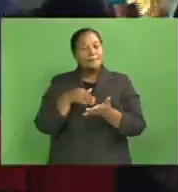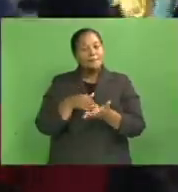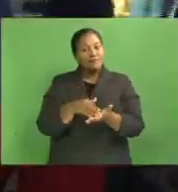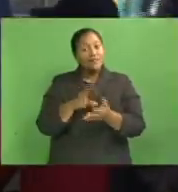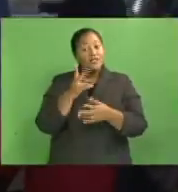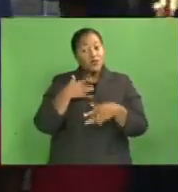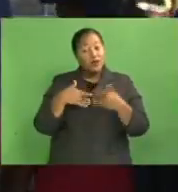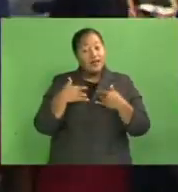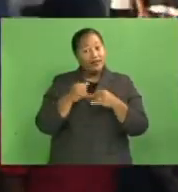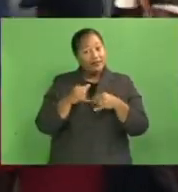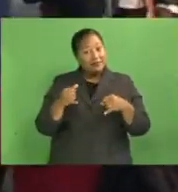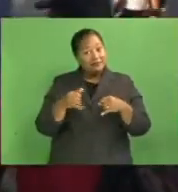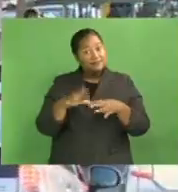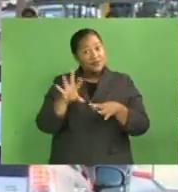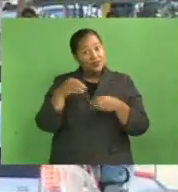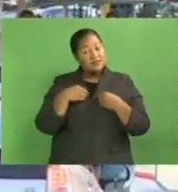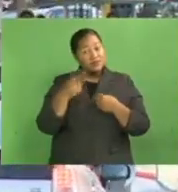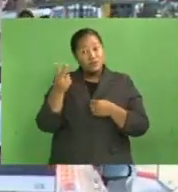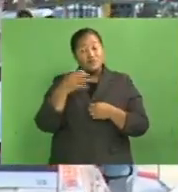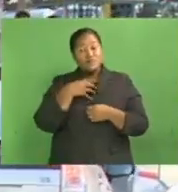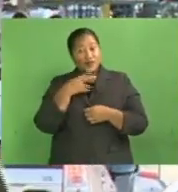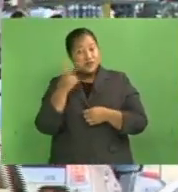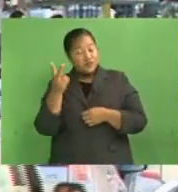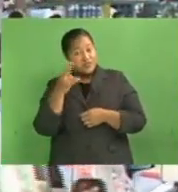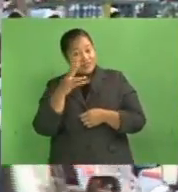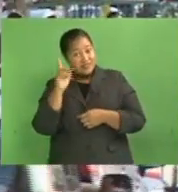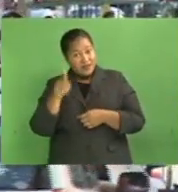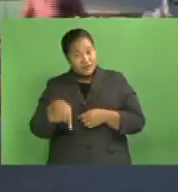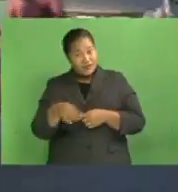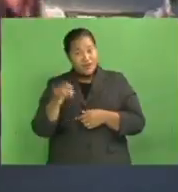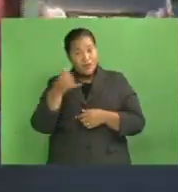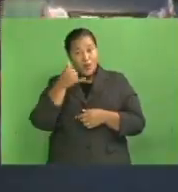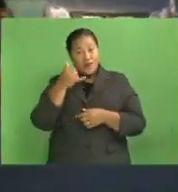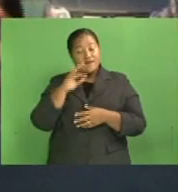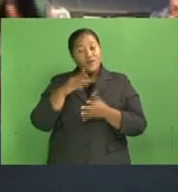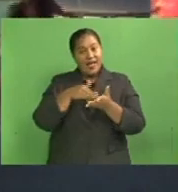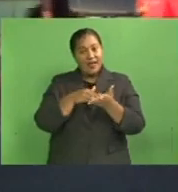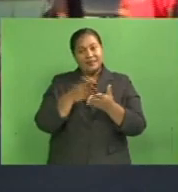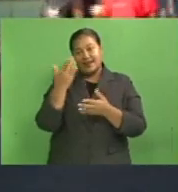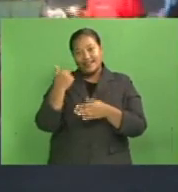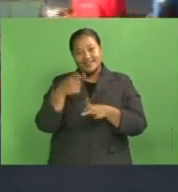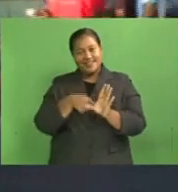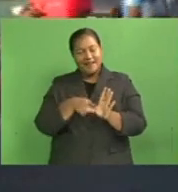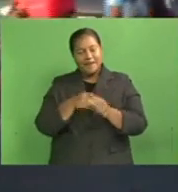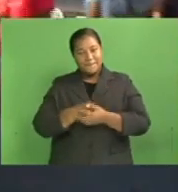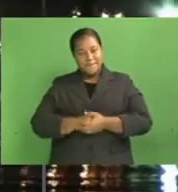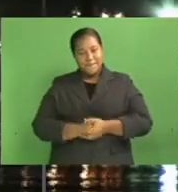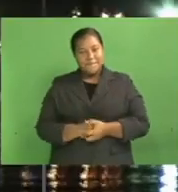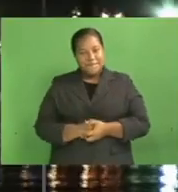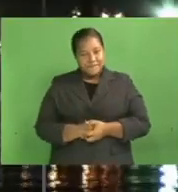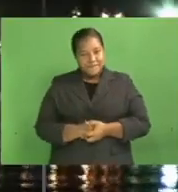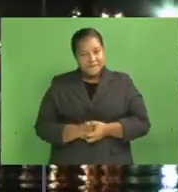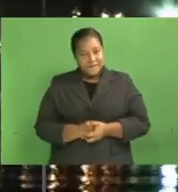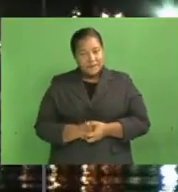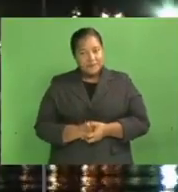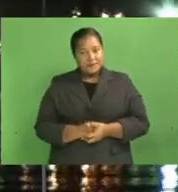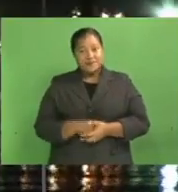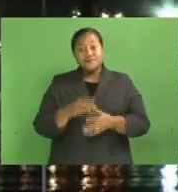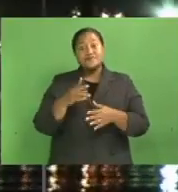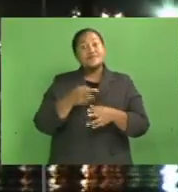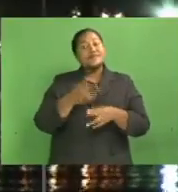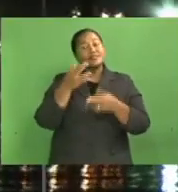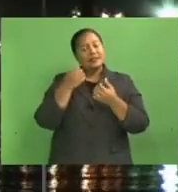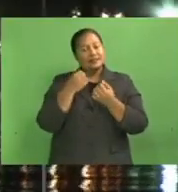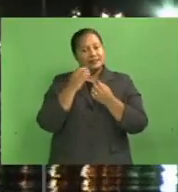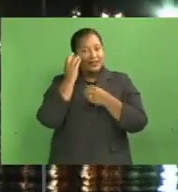received more than 2,000 calls for help last year. Sainia Nimboila, FBC News. Cane farmers